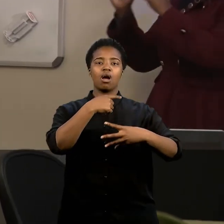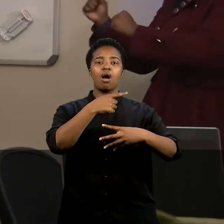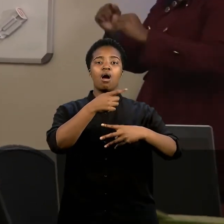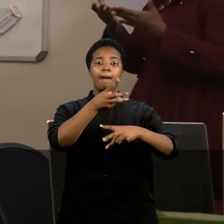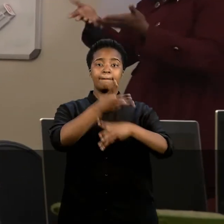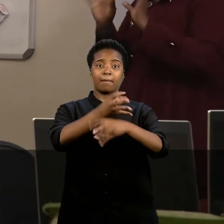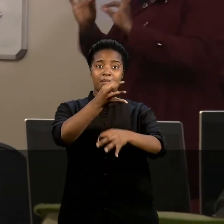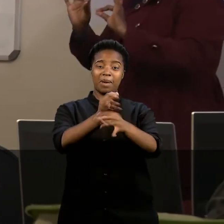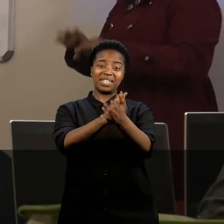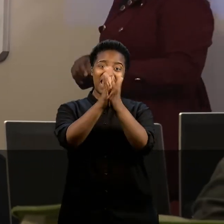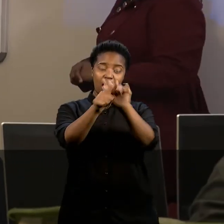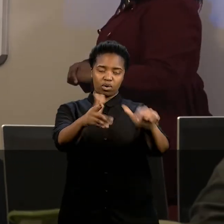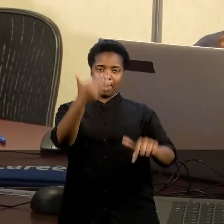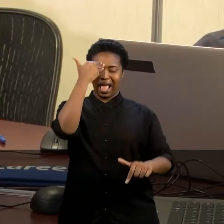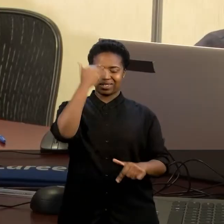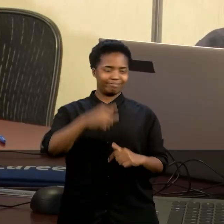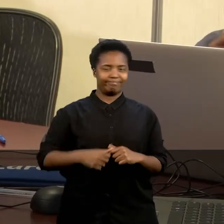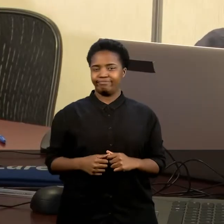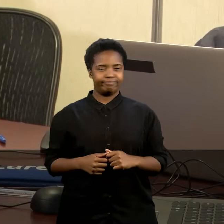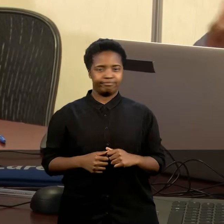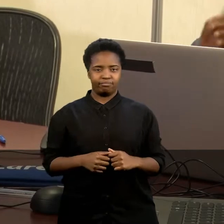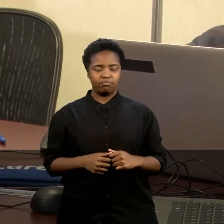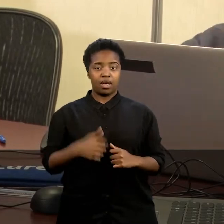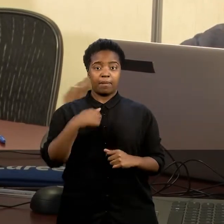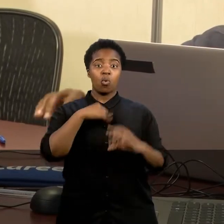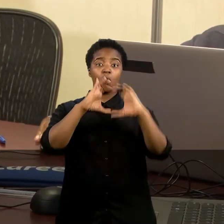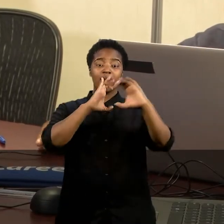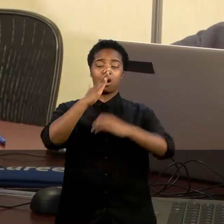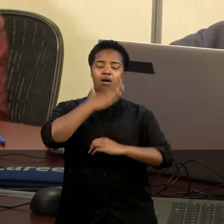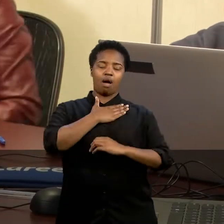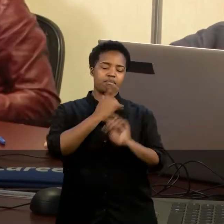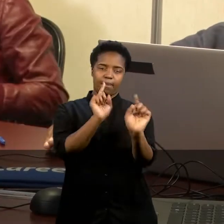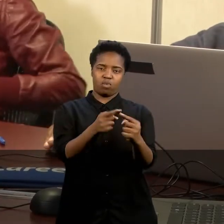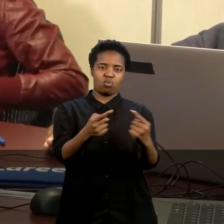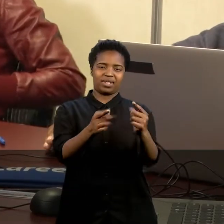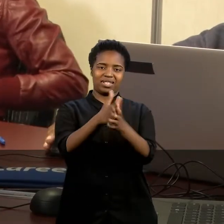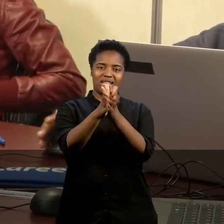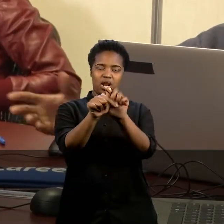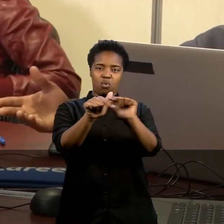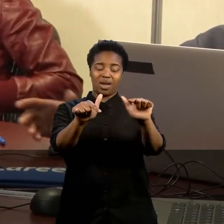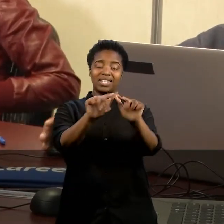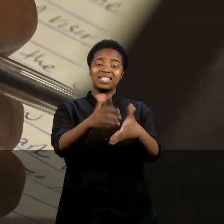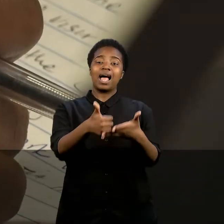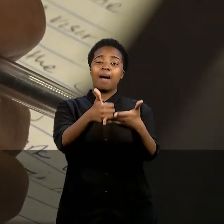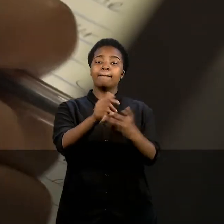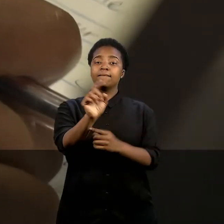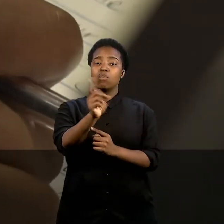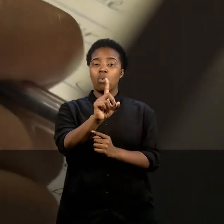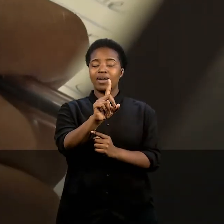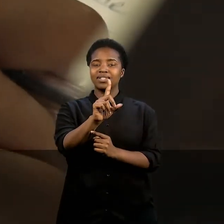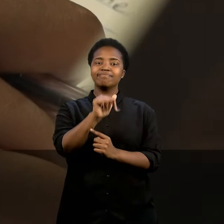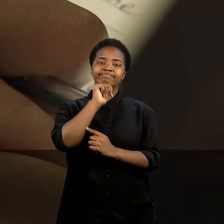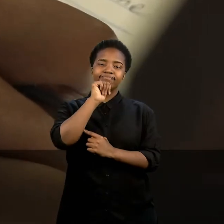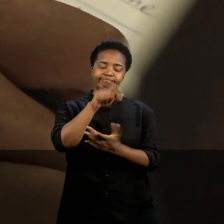Abazali bami abakazi bafunde i-sign language. Ebebangakwazi ukucommunicate nami nge-sign language. Into beyisiza